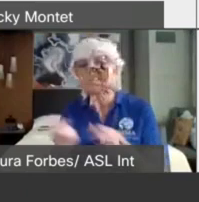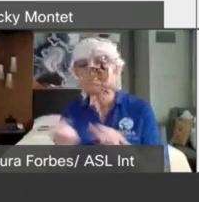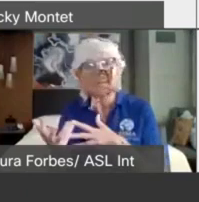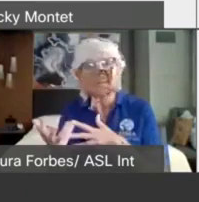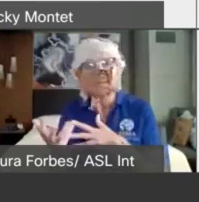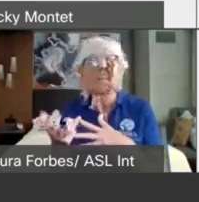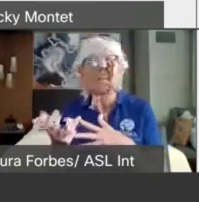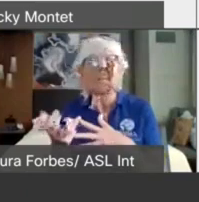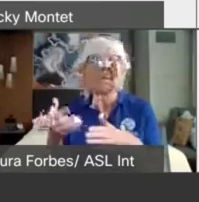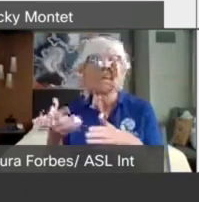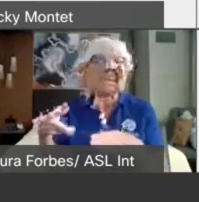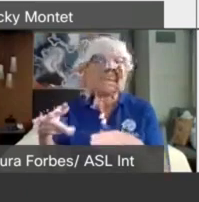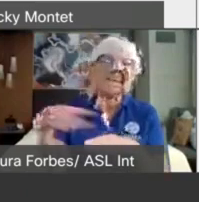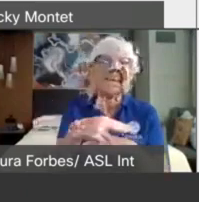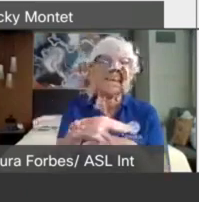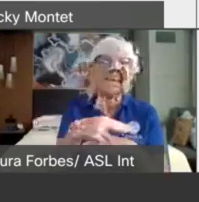mitigation.